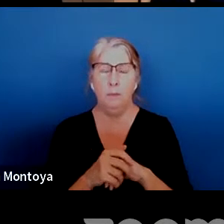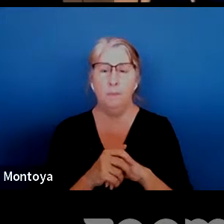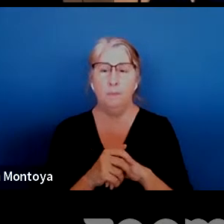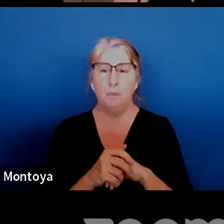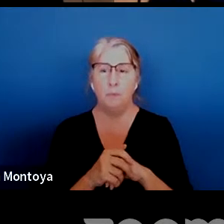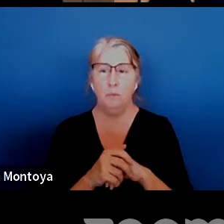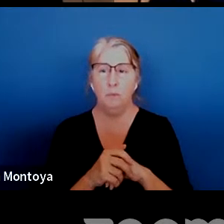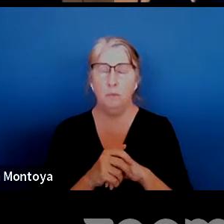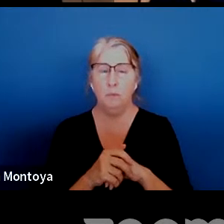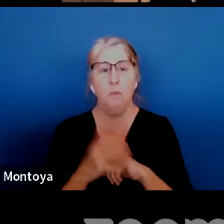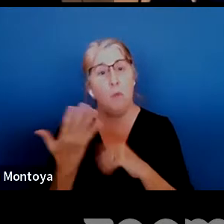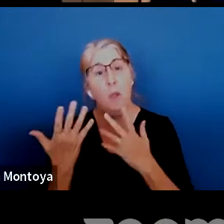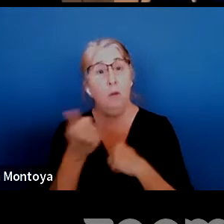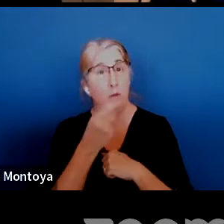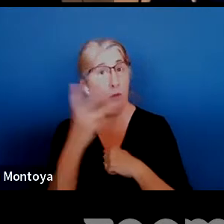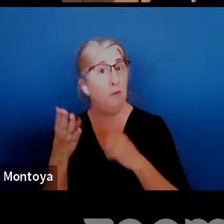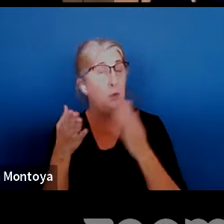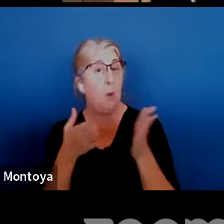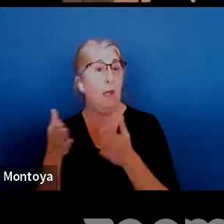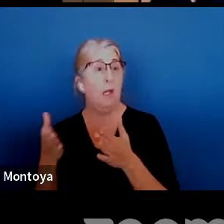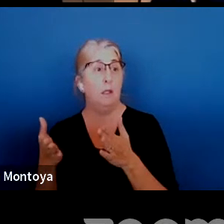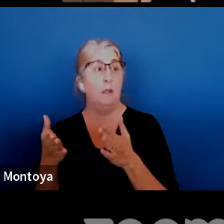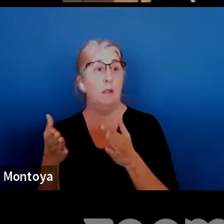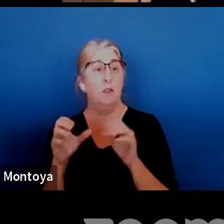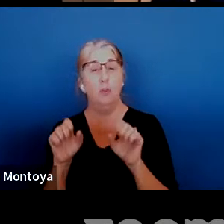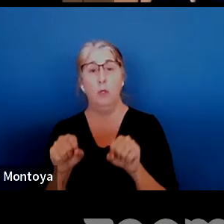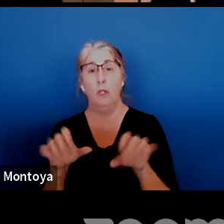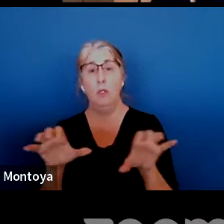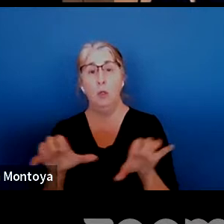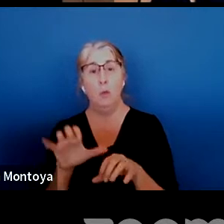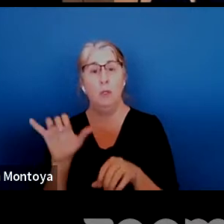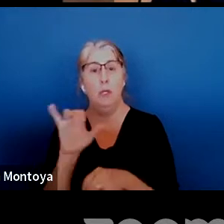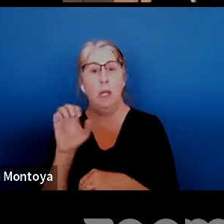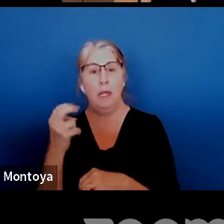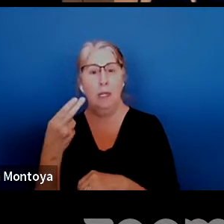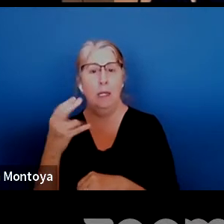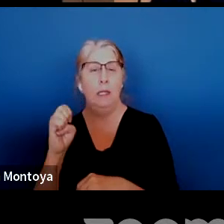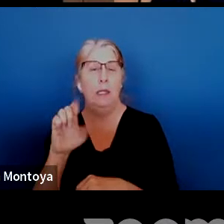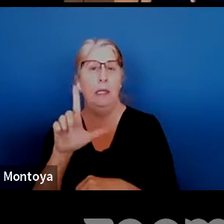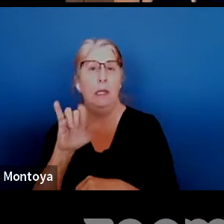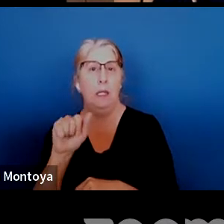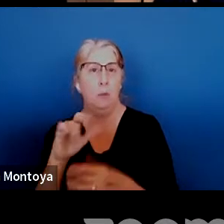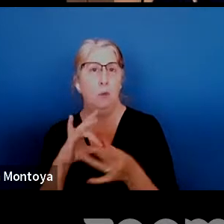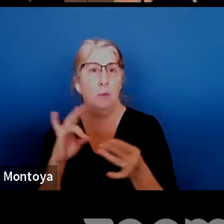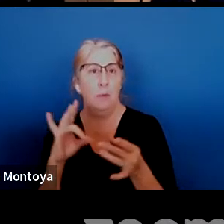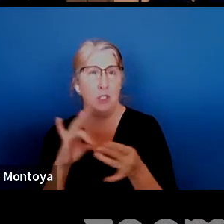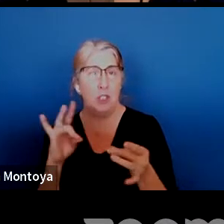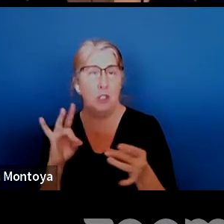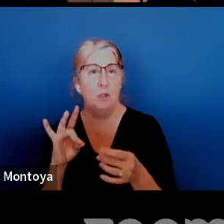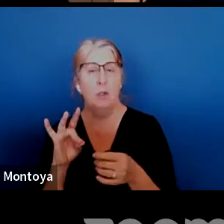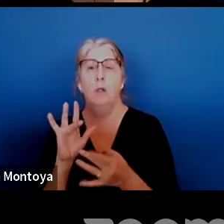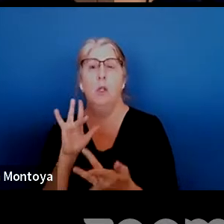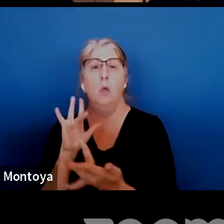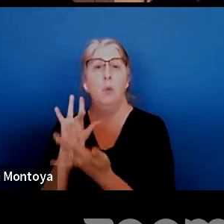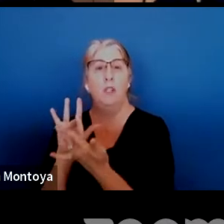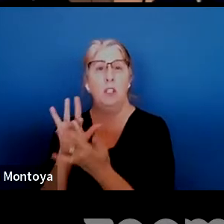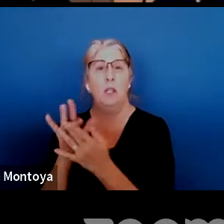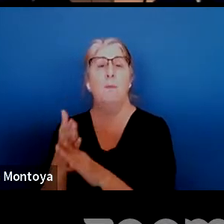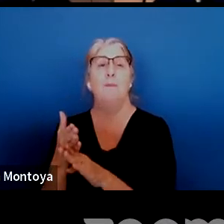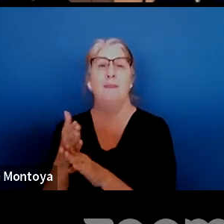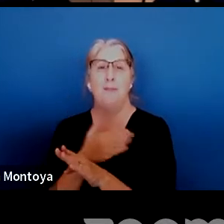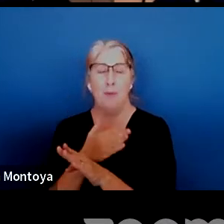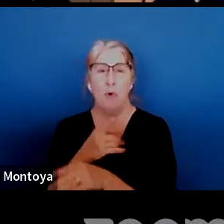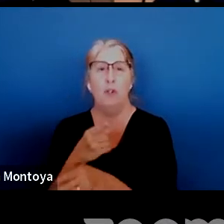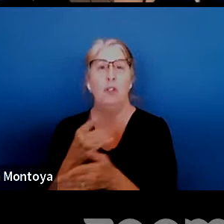Well, there's a couple of ways you can do it. Like Helia was saying, reaching out at before you're